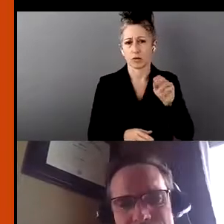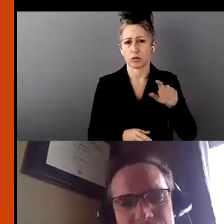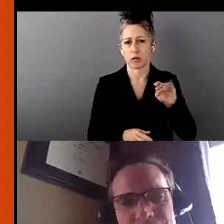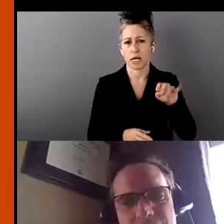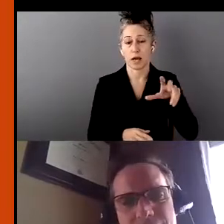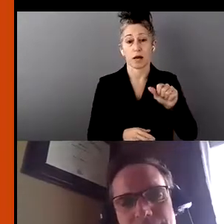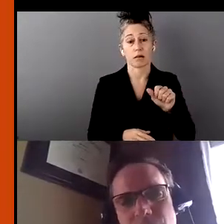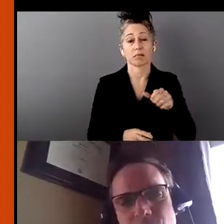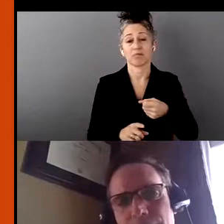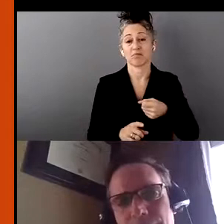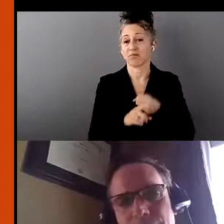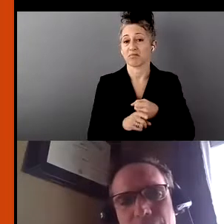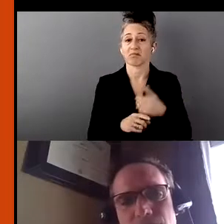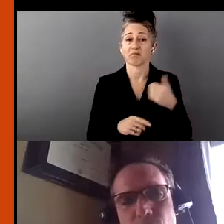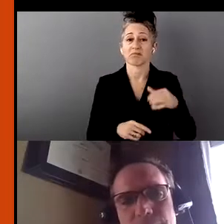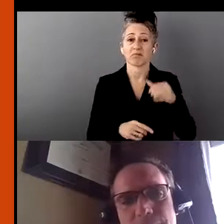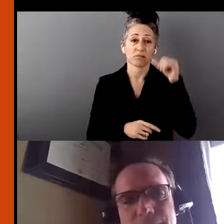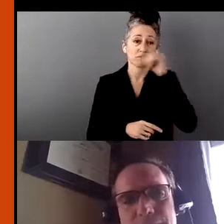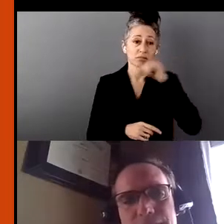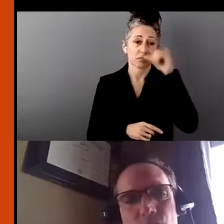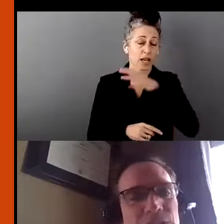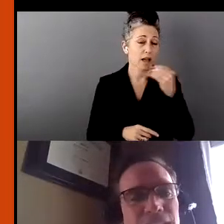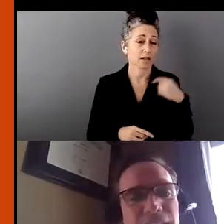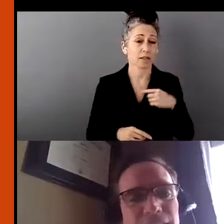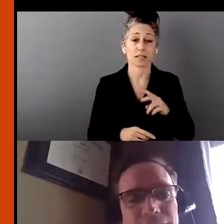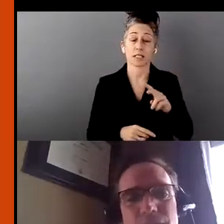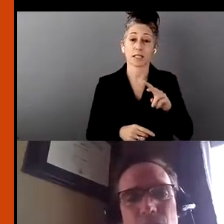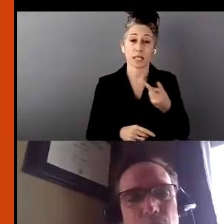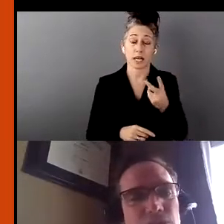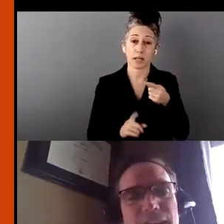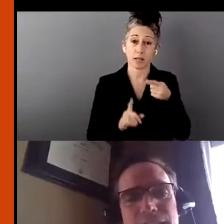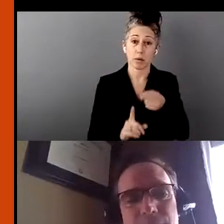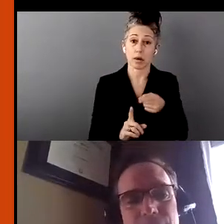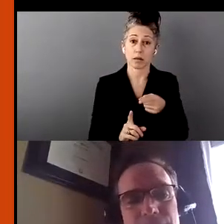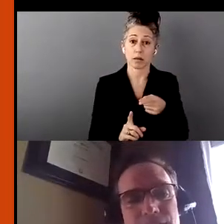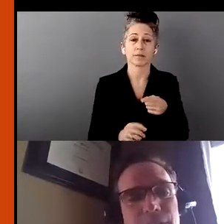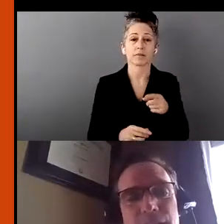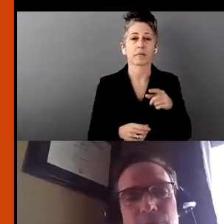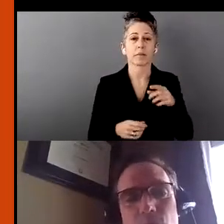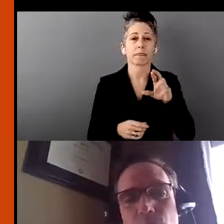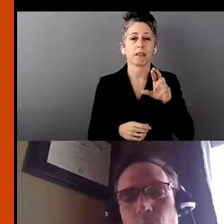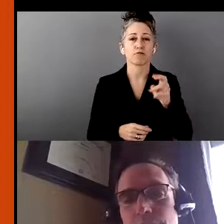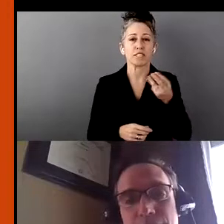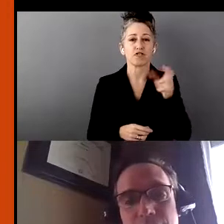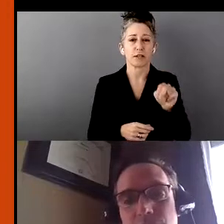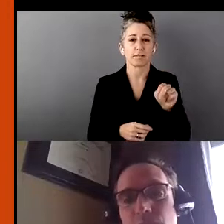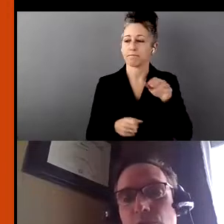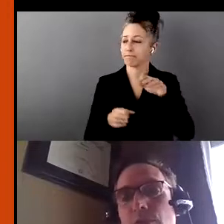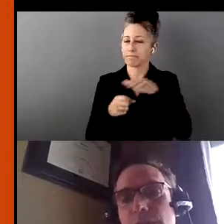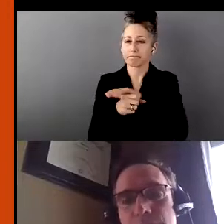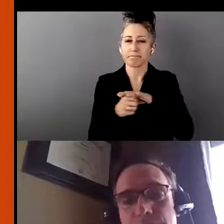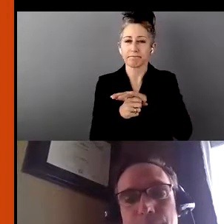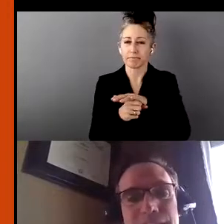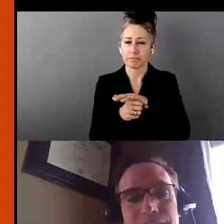The second takeaway from the last 4 days is regionality. Regionality plays a very important role in thinking